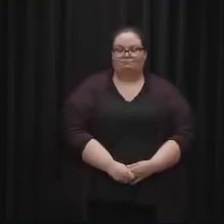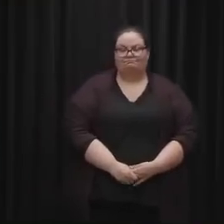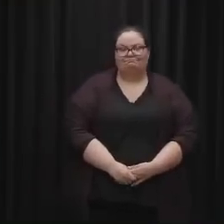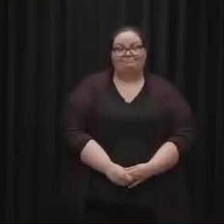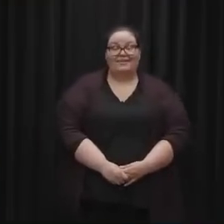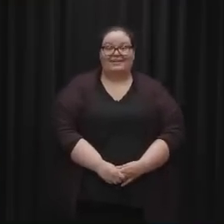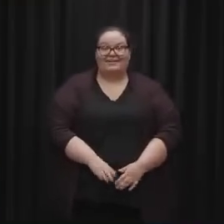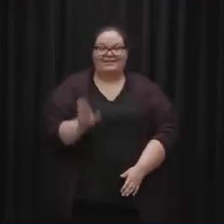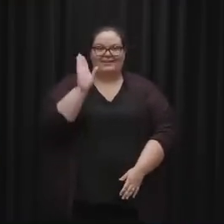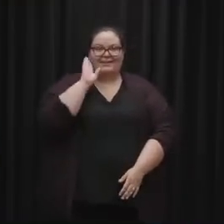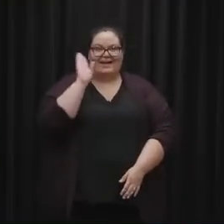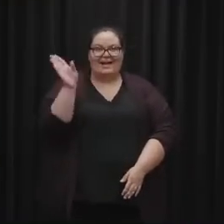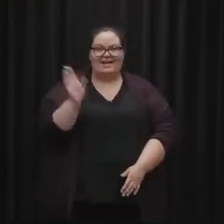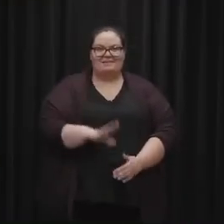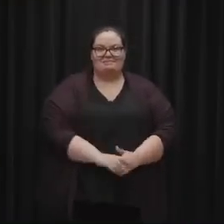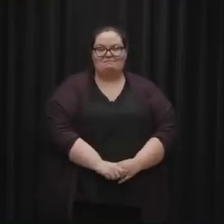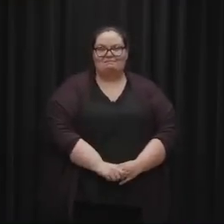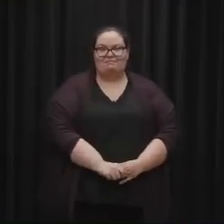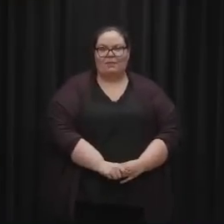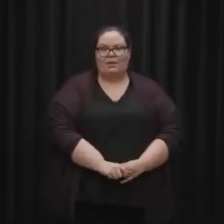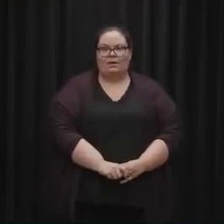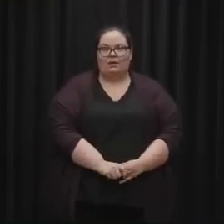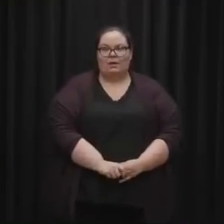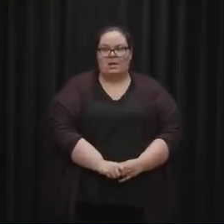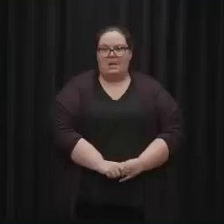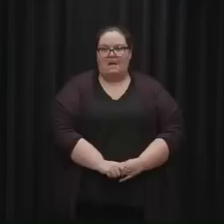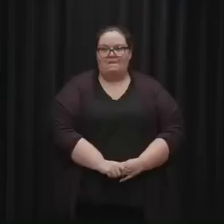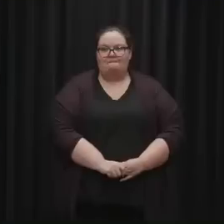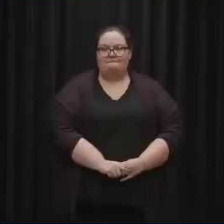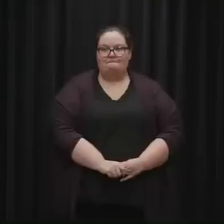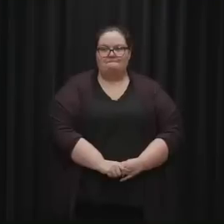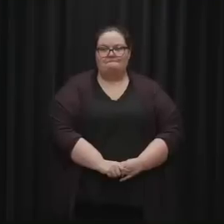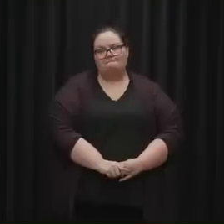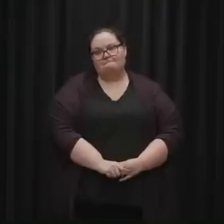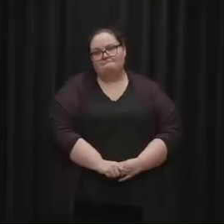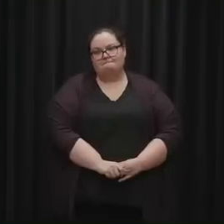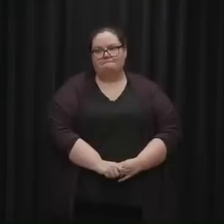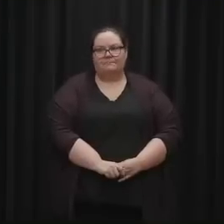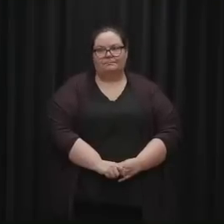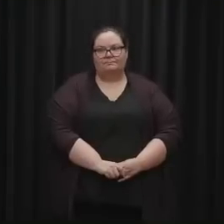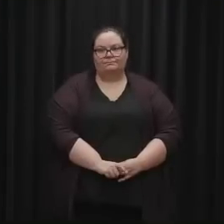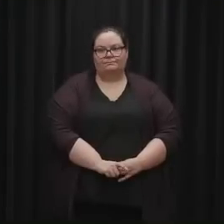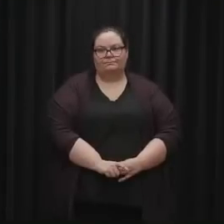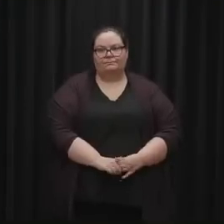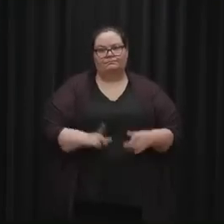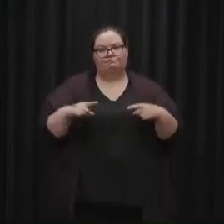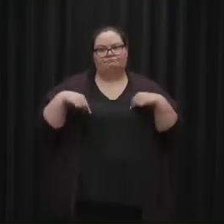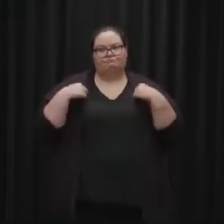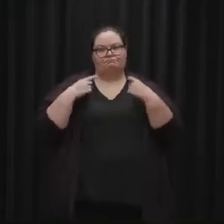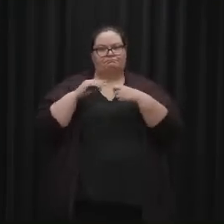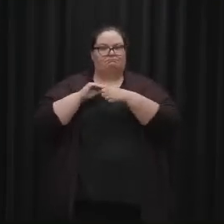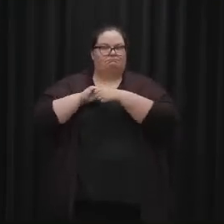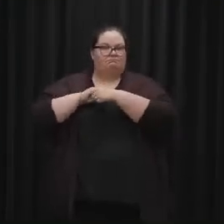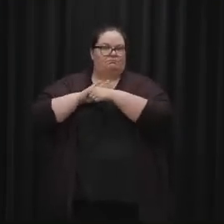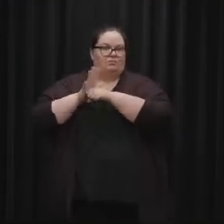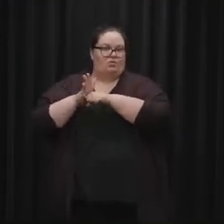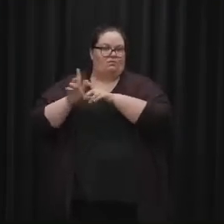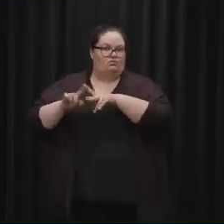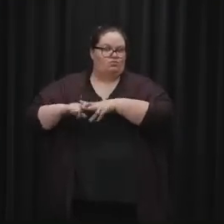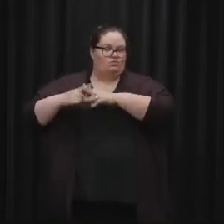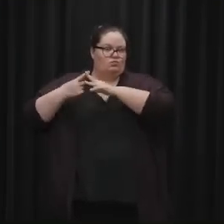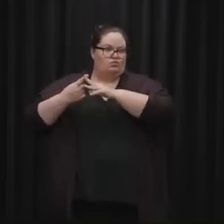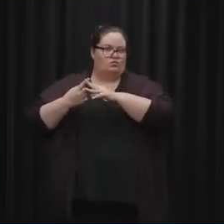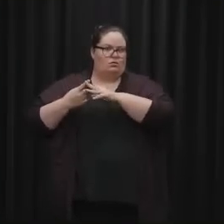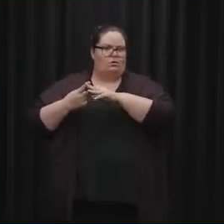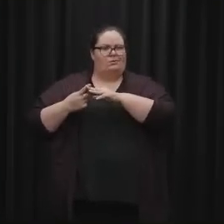Hi, John. I think probably throughout the pandemic, there's probably been many items for sale in different contexts and in